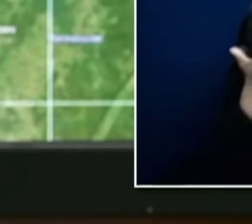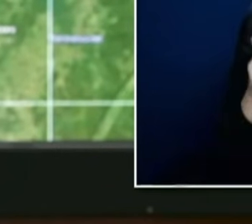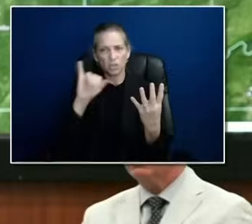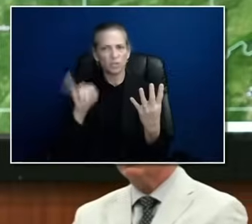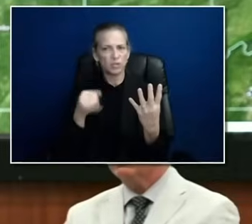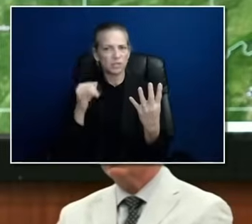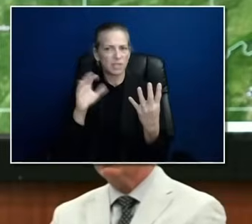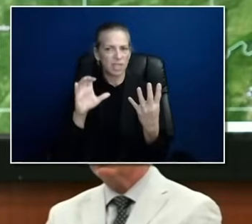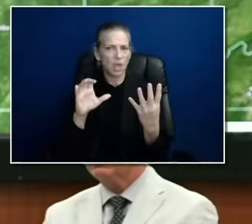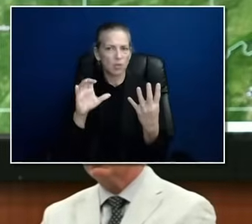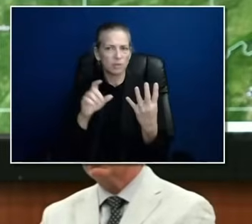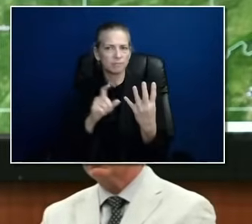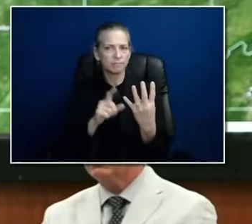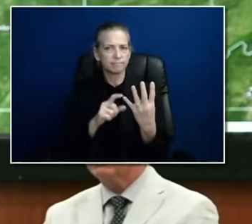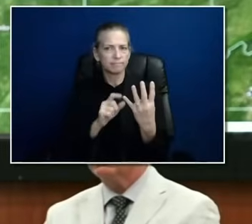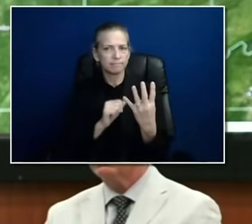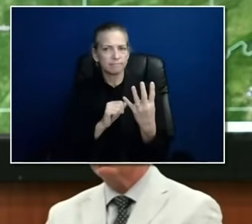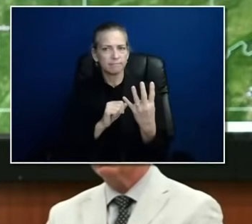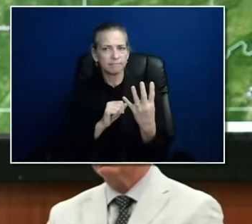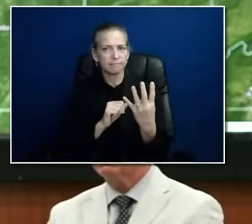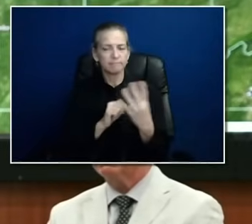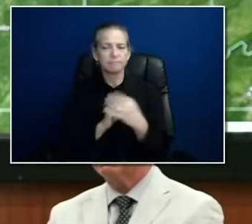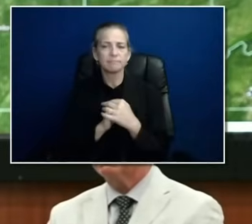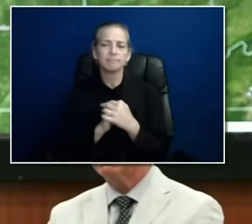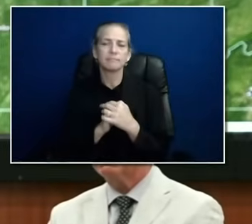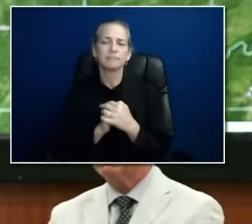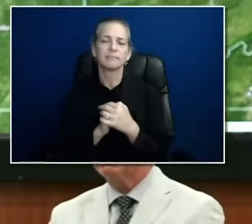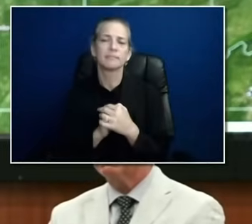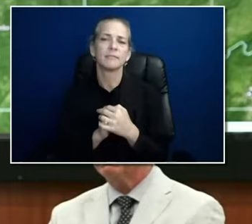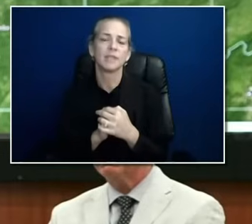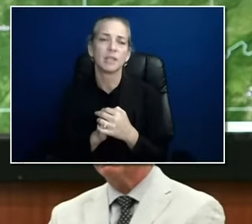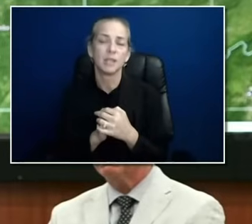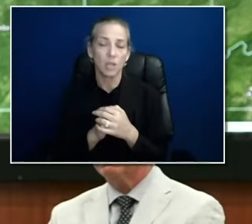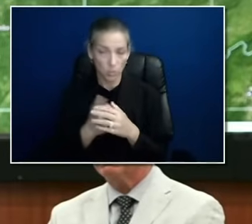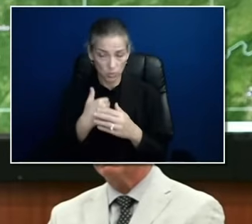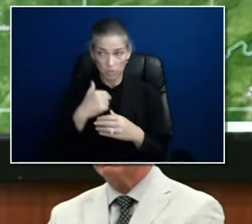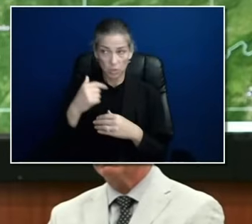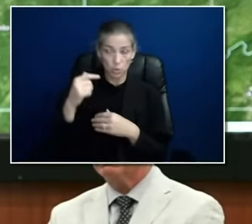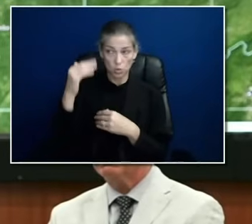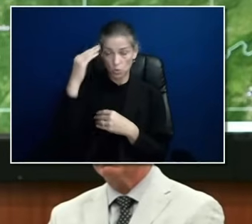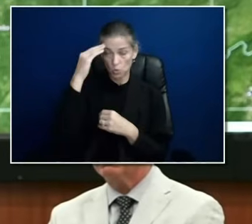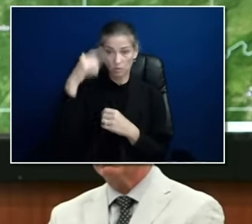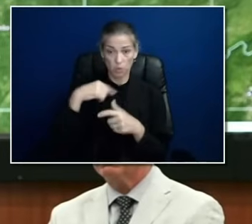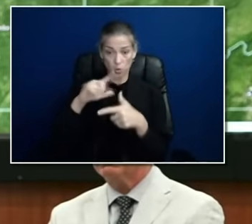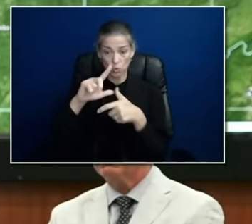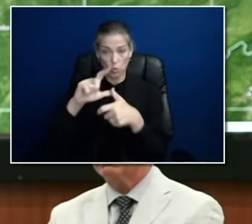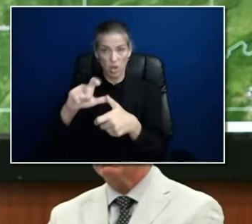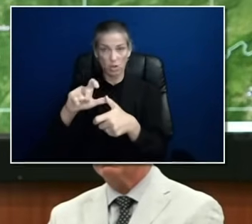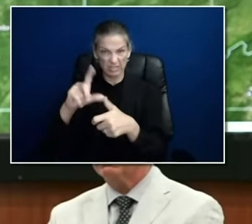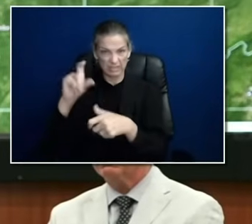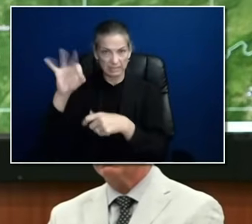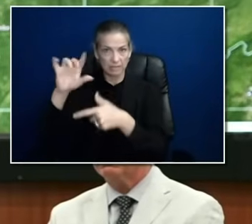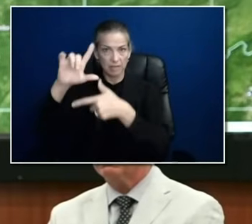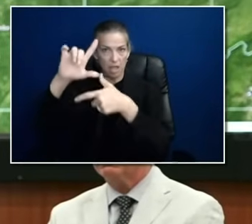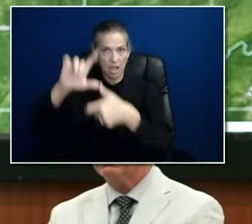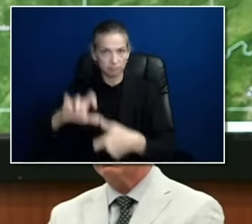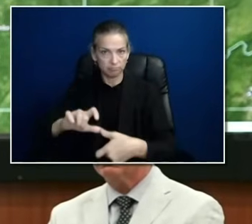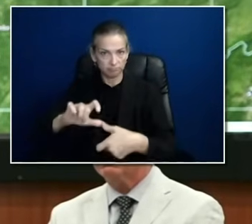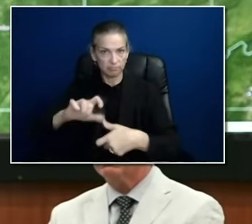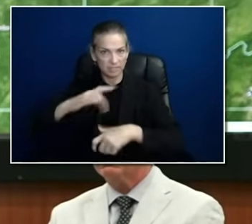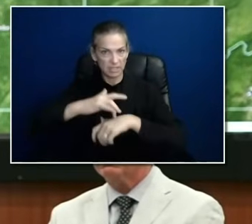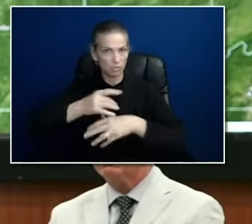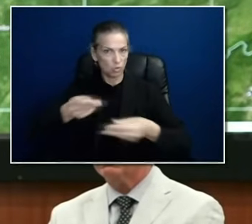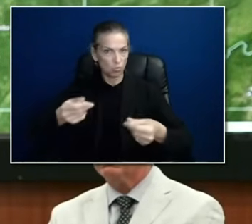hurting. Again, so far, we believe at least a few tornadoes touched down, including the one that we know was on the ground at least 40 miles.